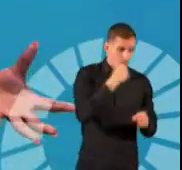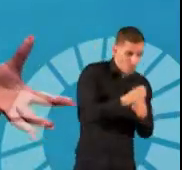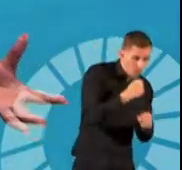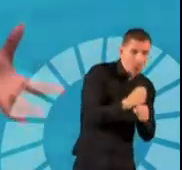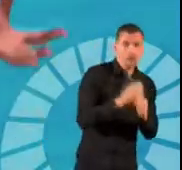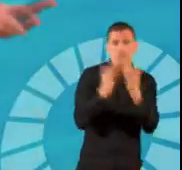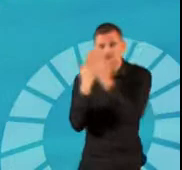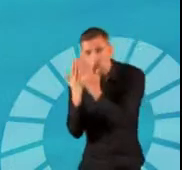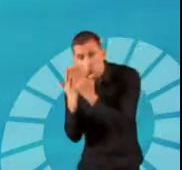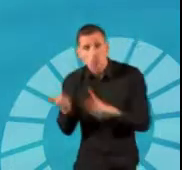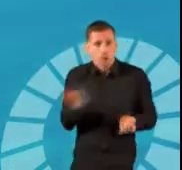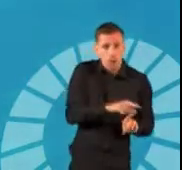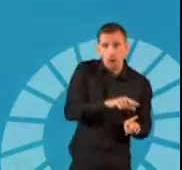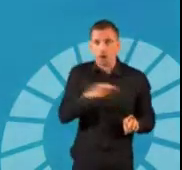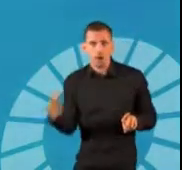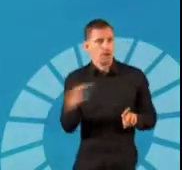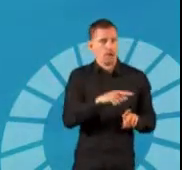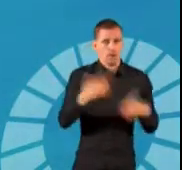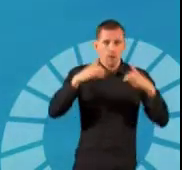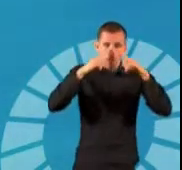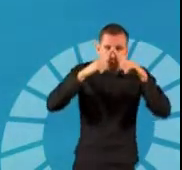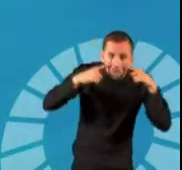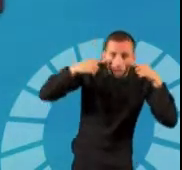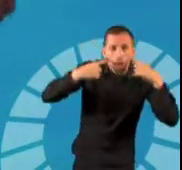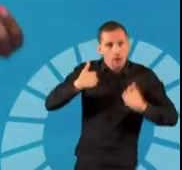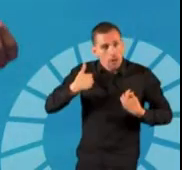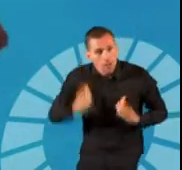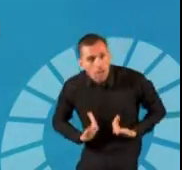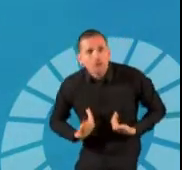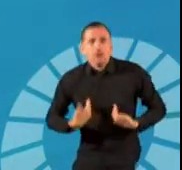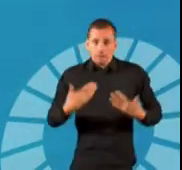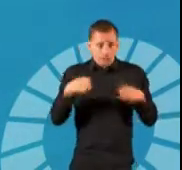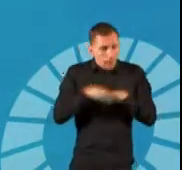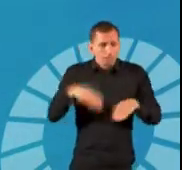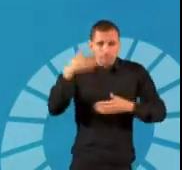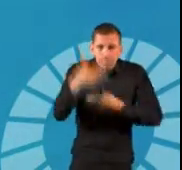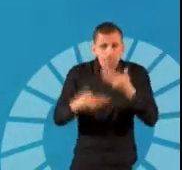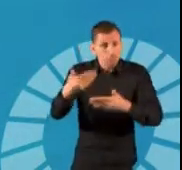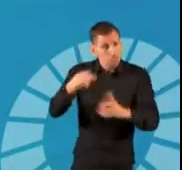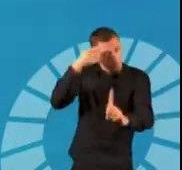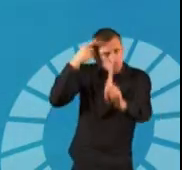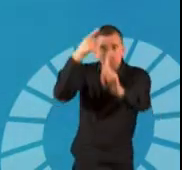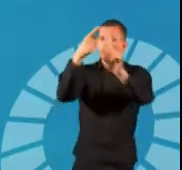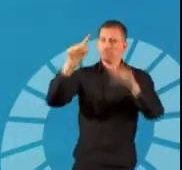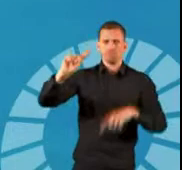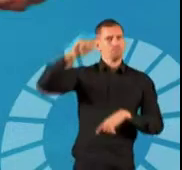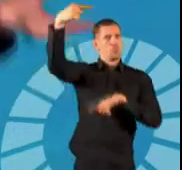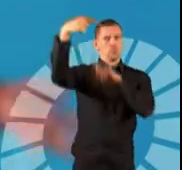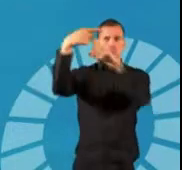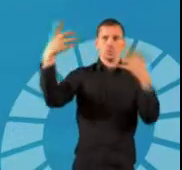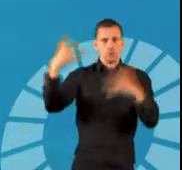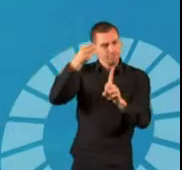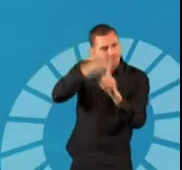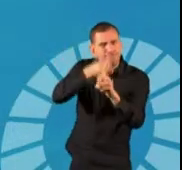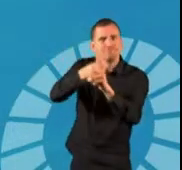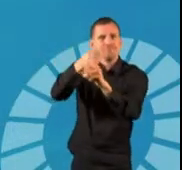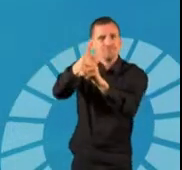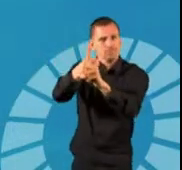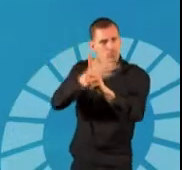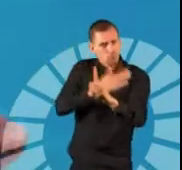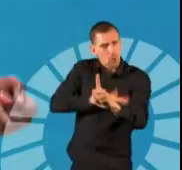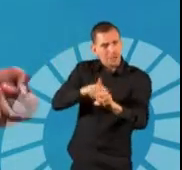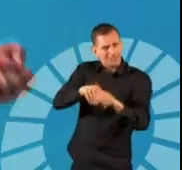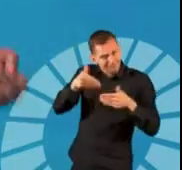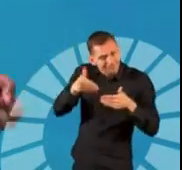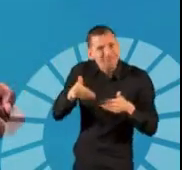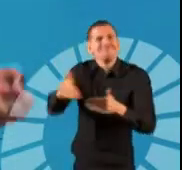all, we continue to fight. We continue to fight because the cause is way bigger than all of us.